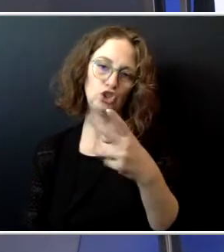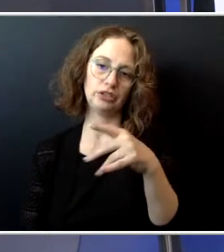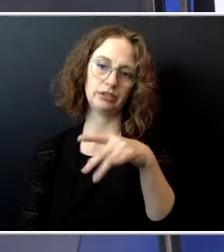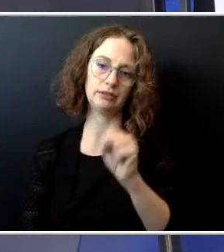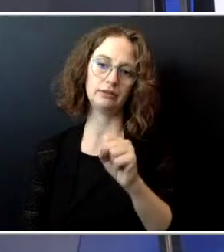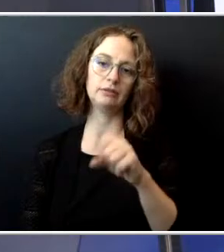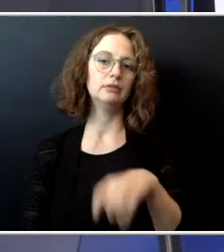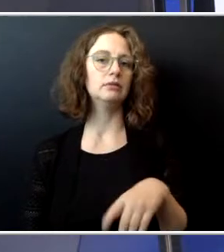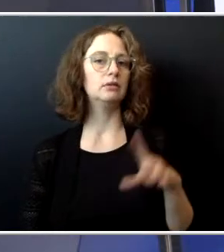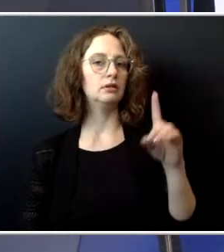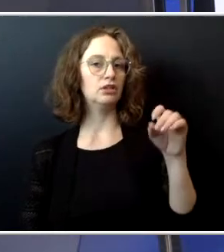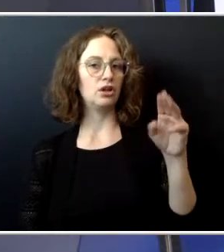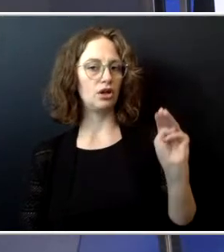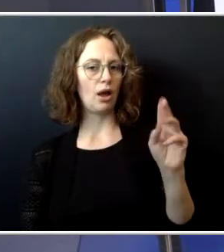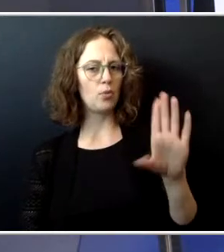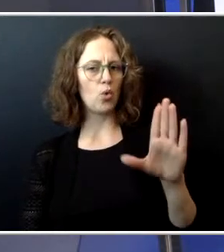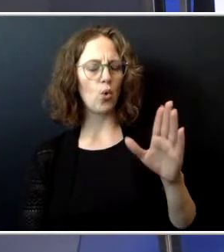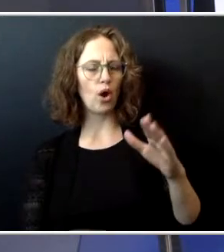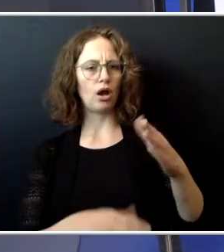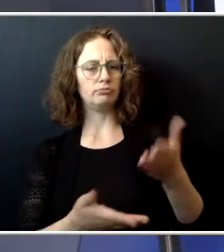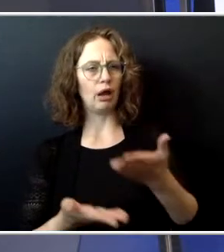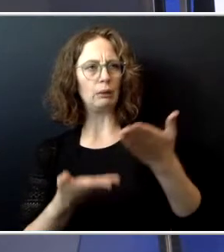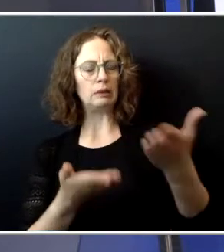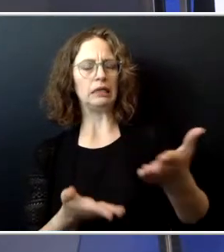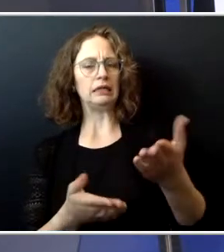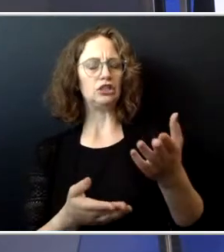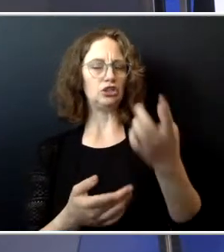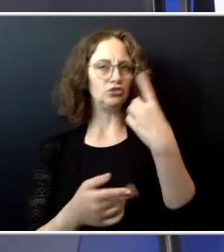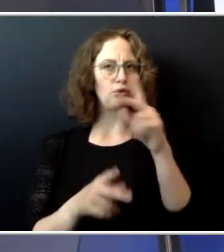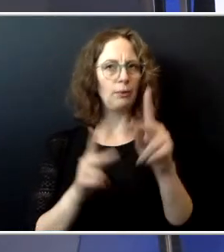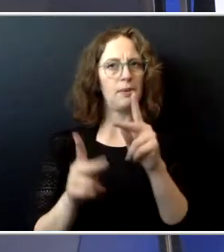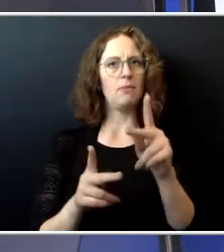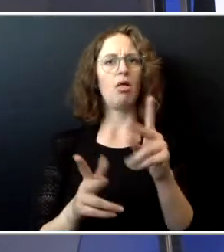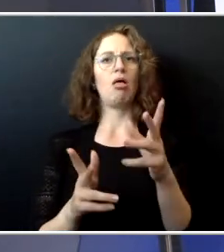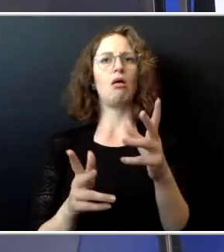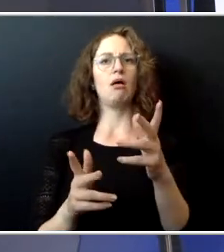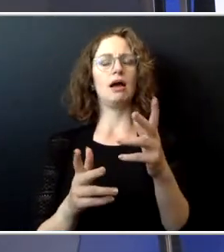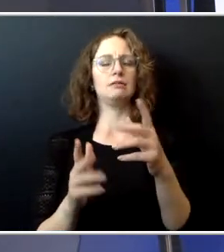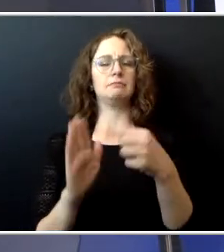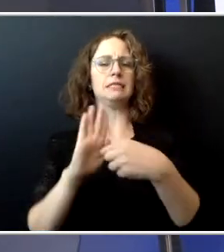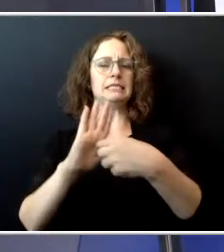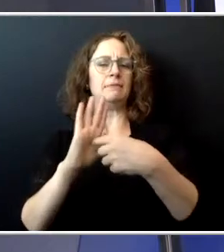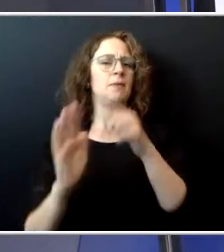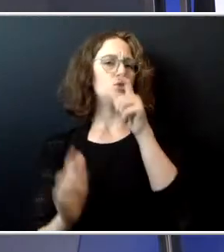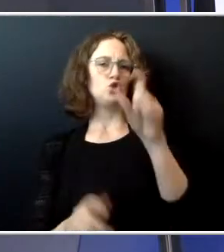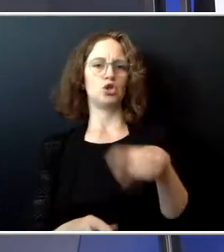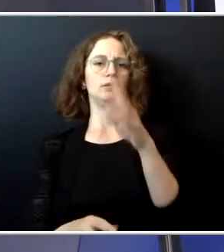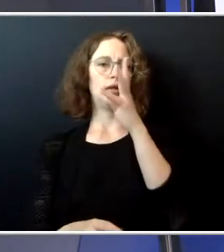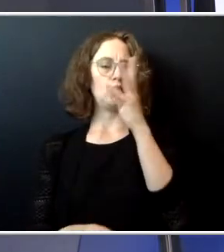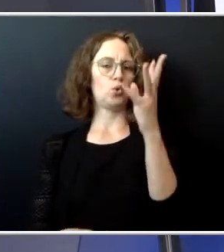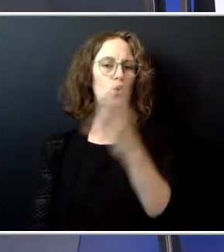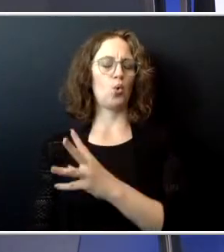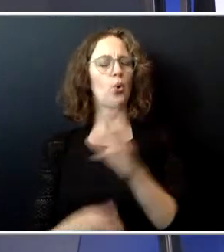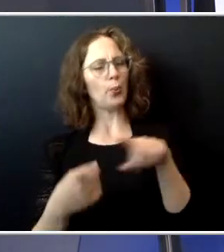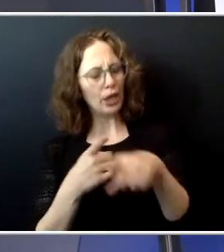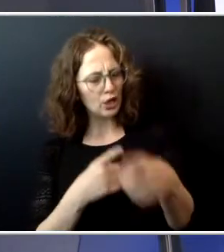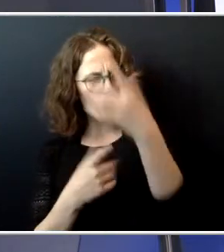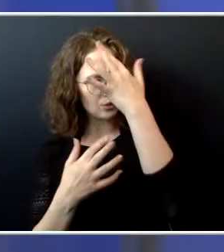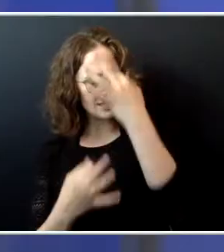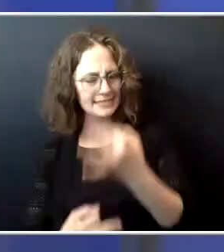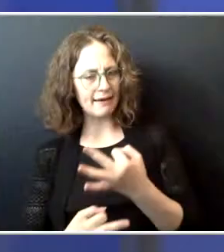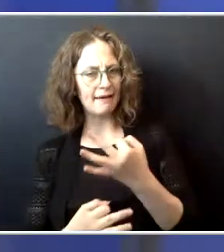say, don't let this go too far, don't mistake this for something else? When along the line did you go, ooh, this is something different? I